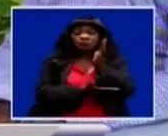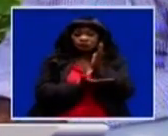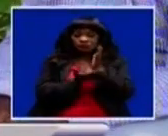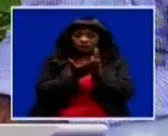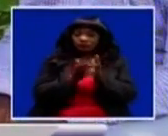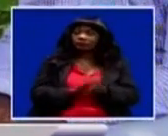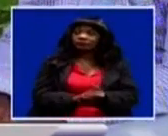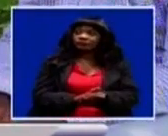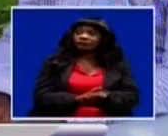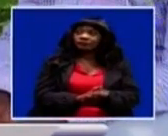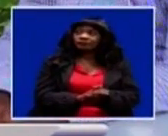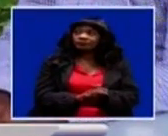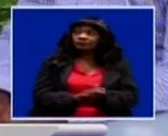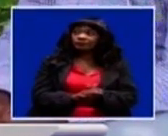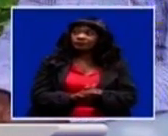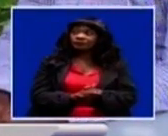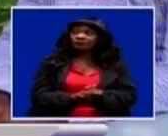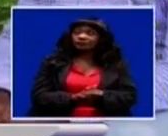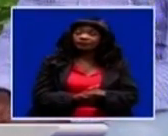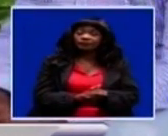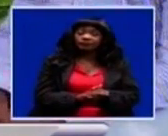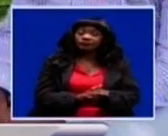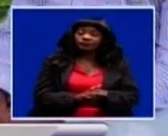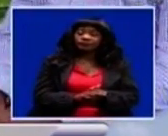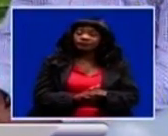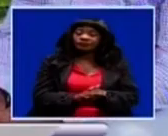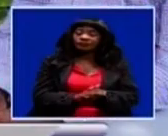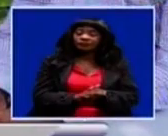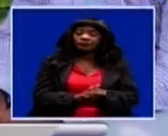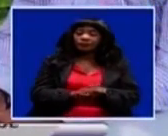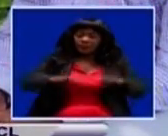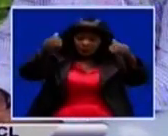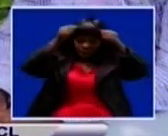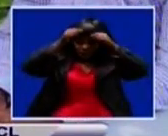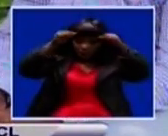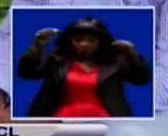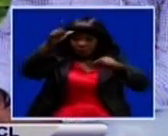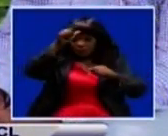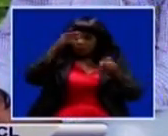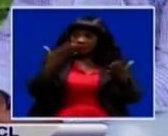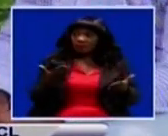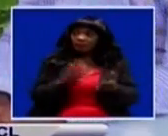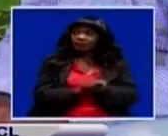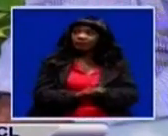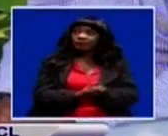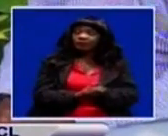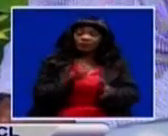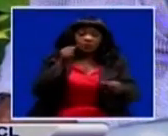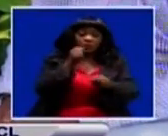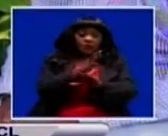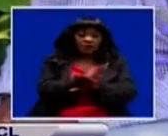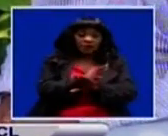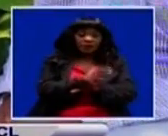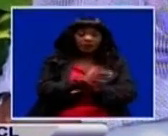to further announce that His Excellency President Kachagwa will be opening